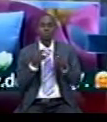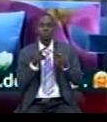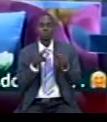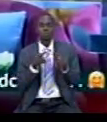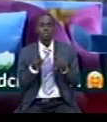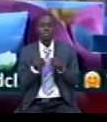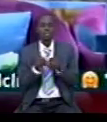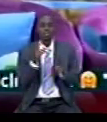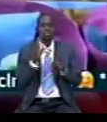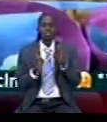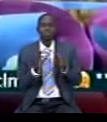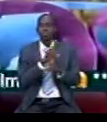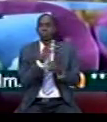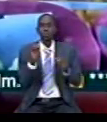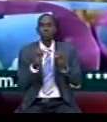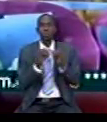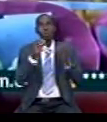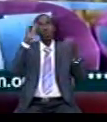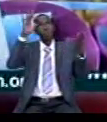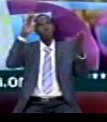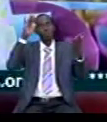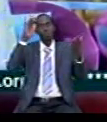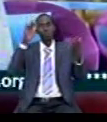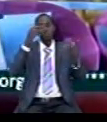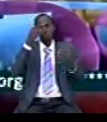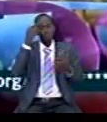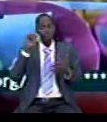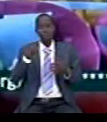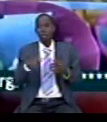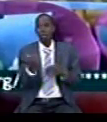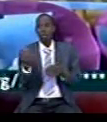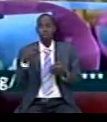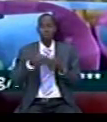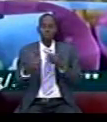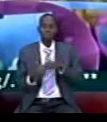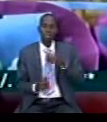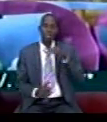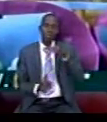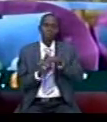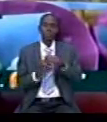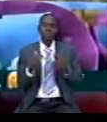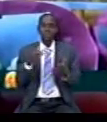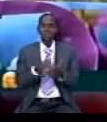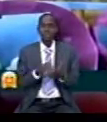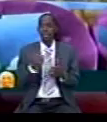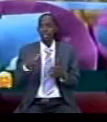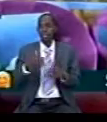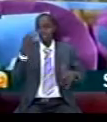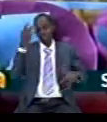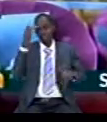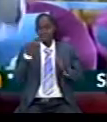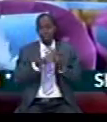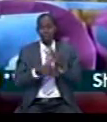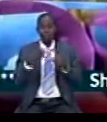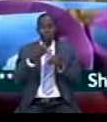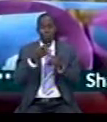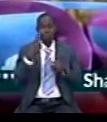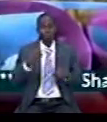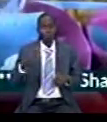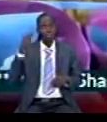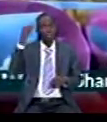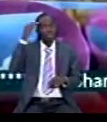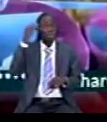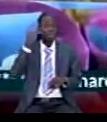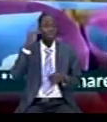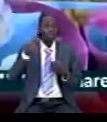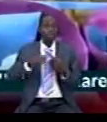I entered another wahala, a very serious sickness, right from my hair, to my toes,